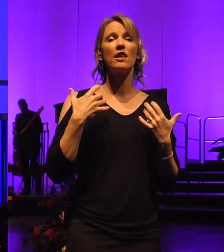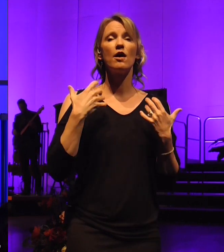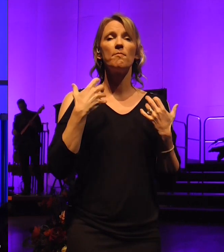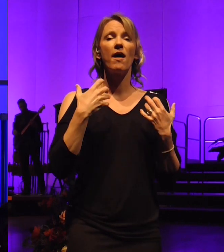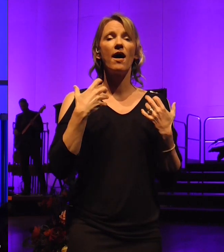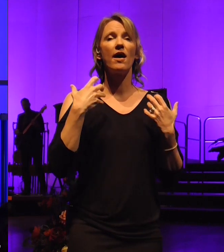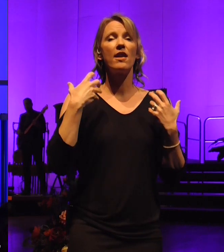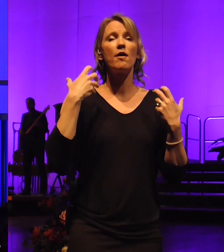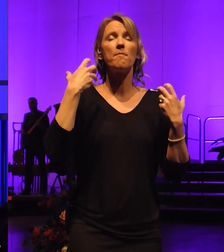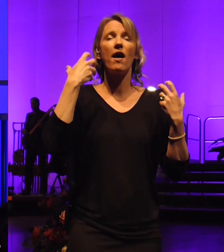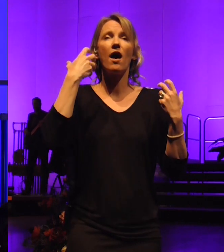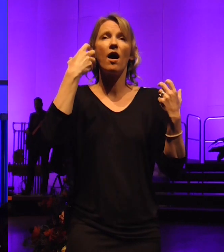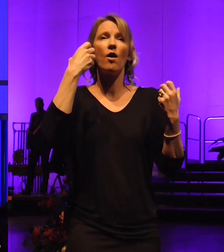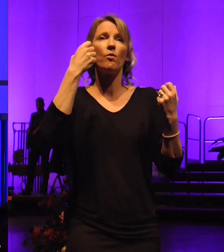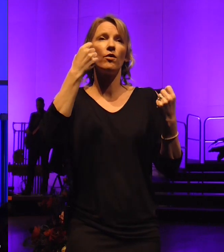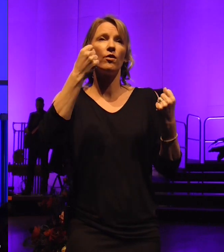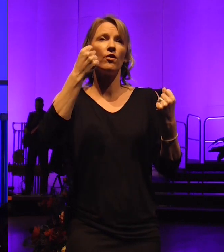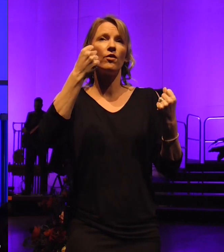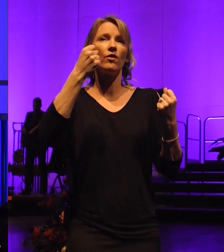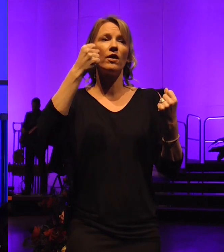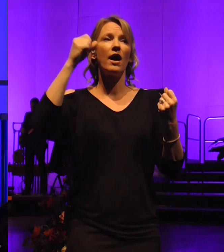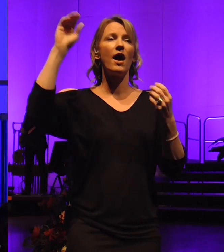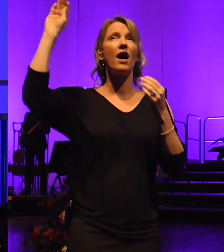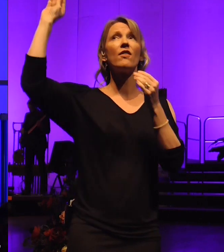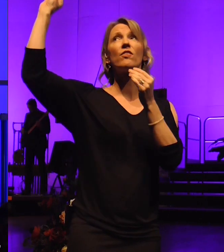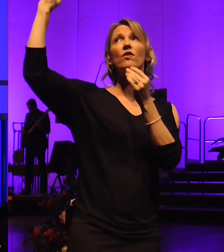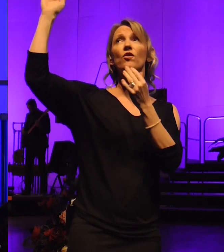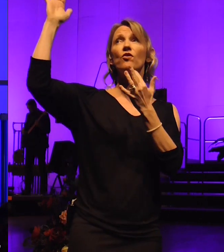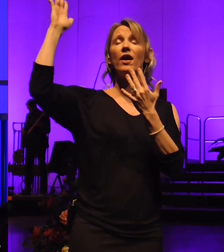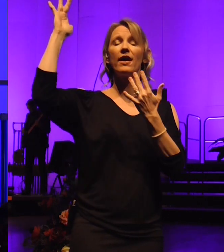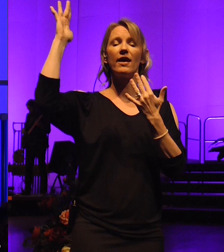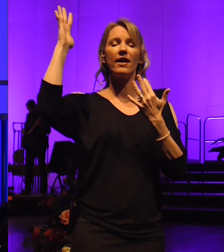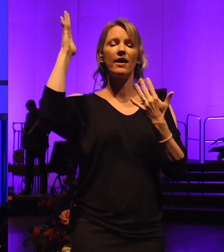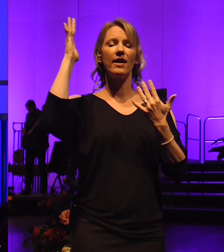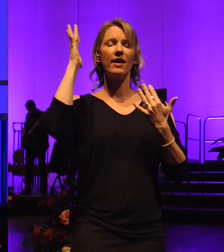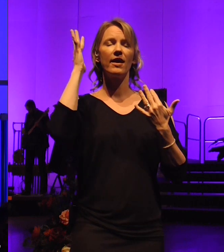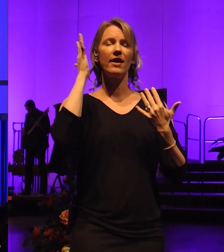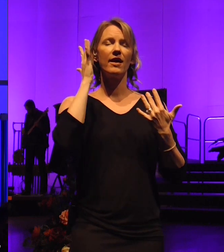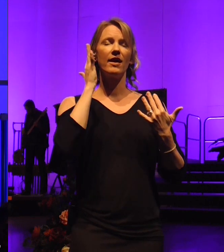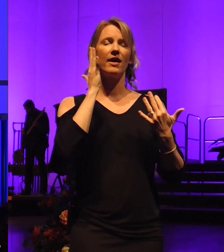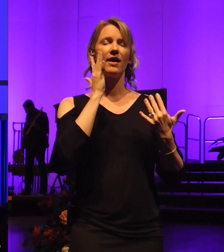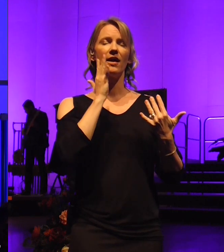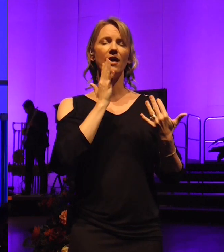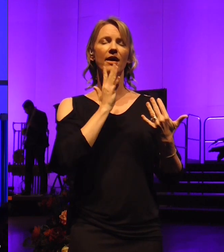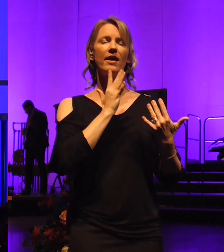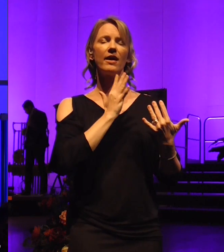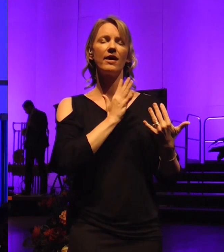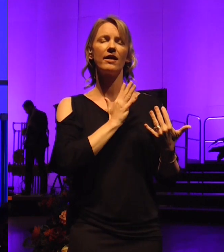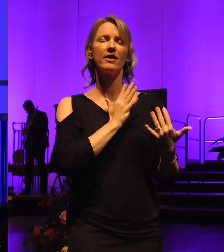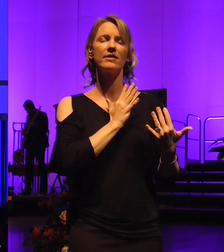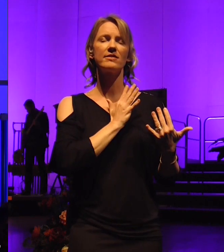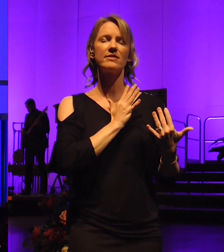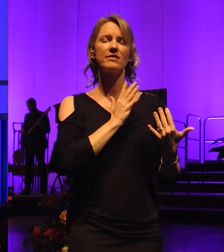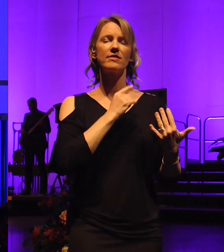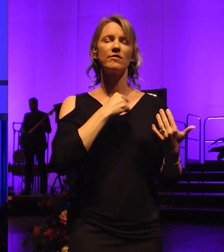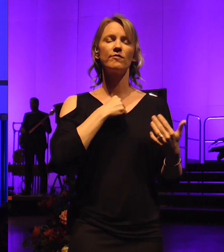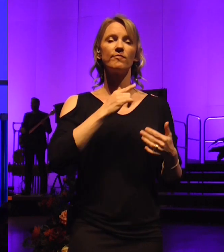can feel the mighty power and the grace.